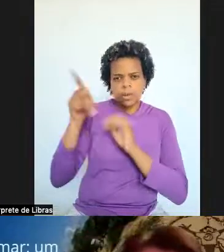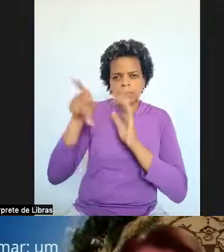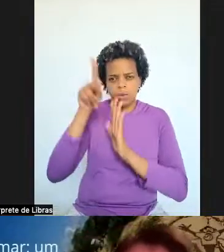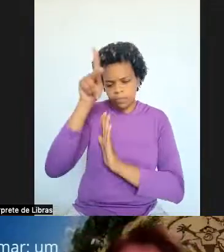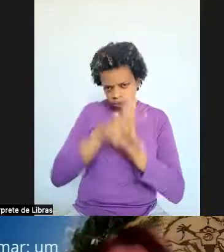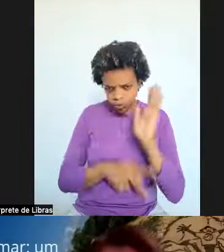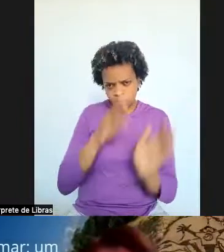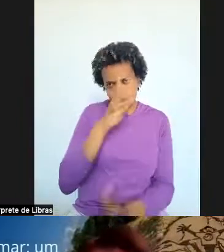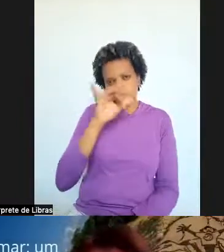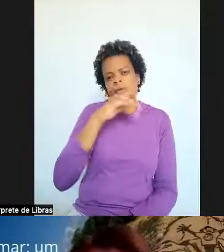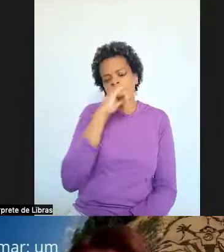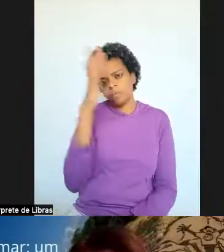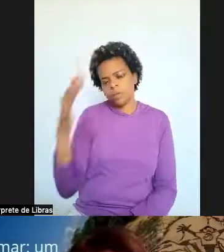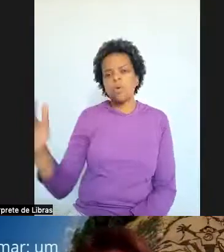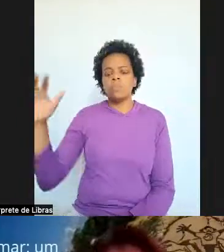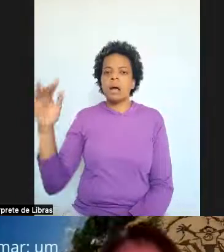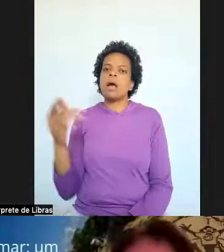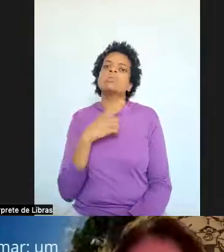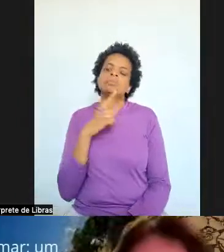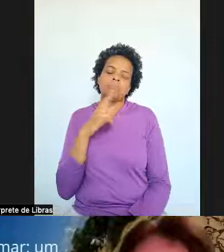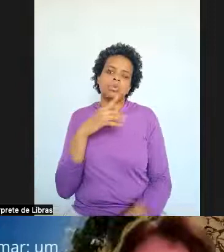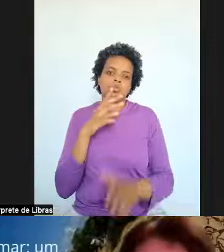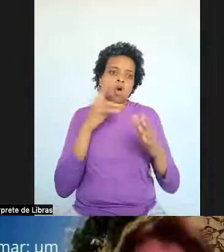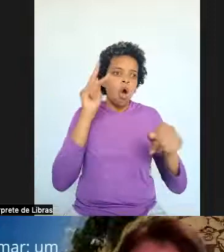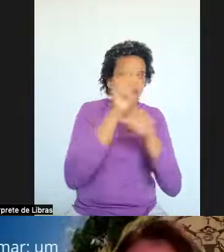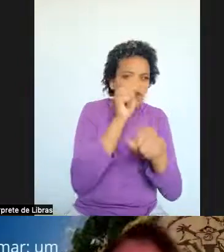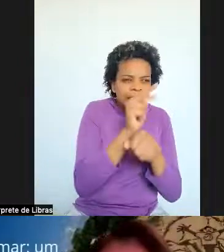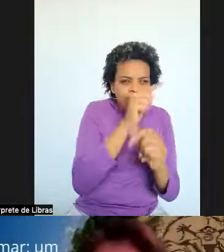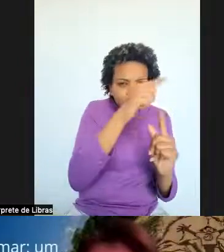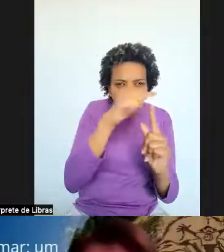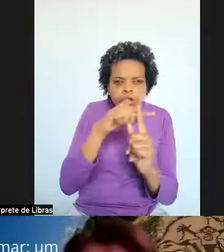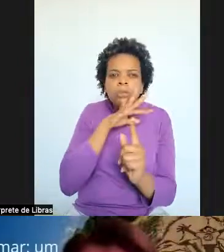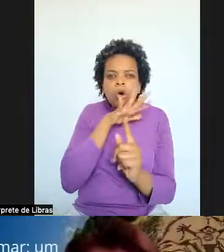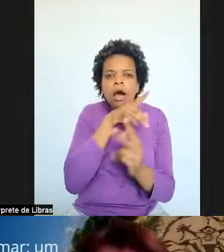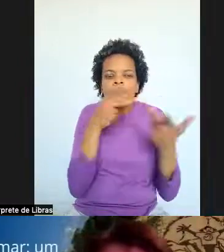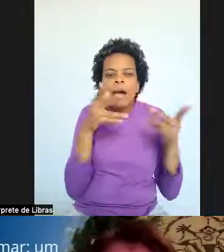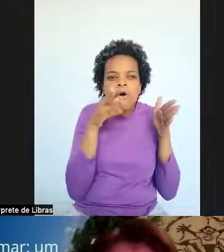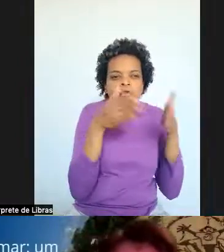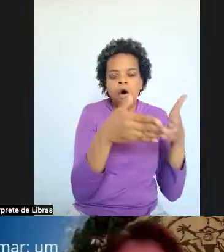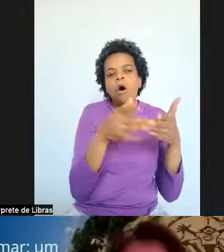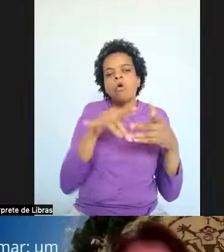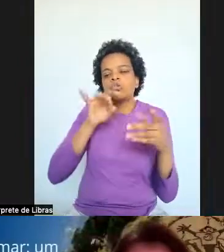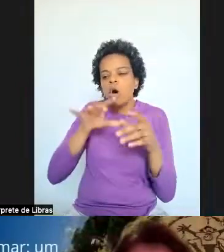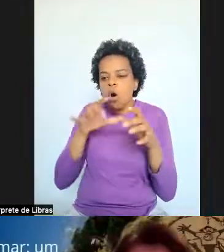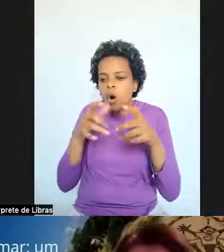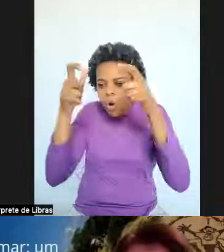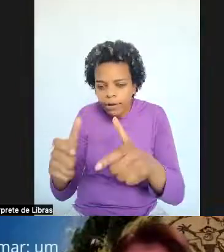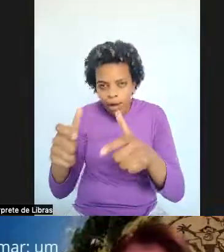Biomar Network conservation work is not only focused only on the conservation